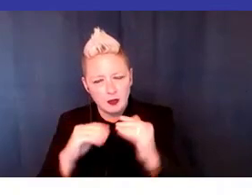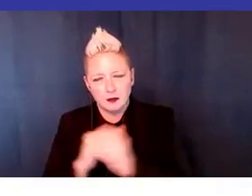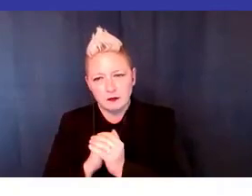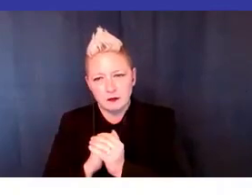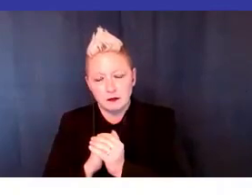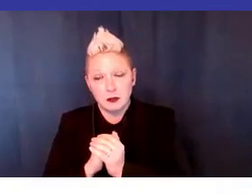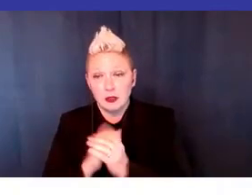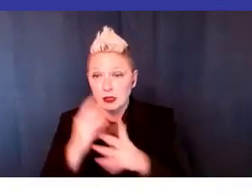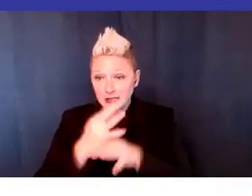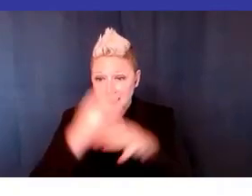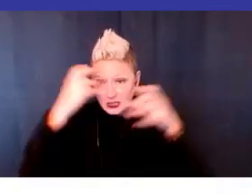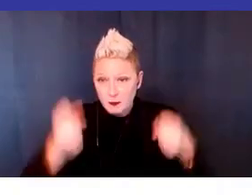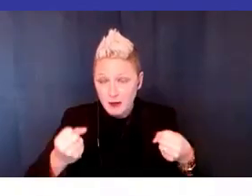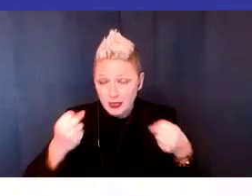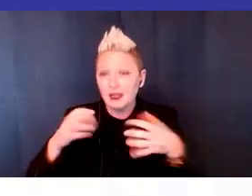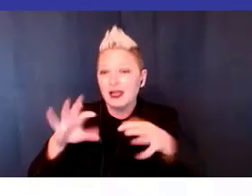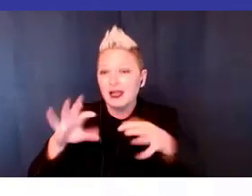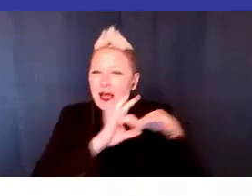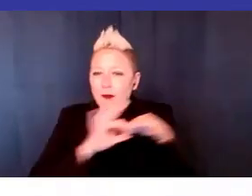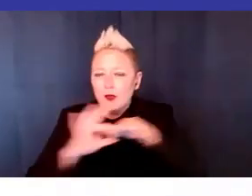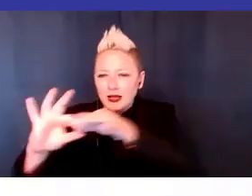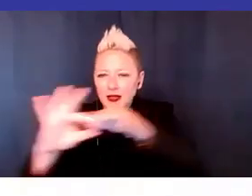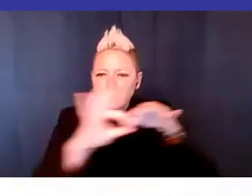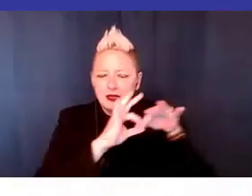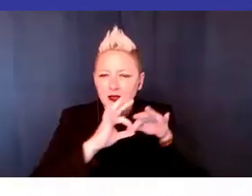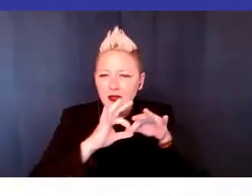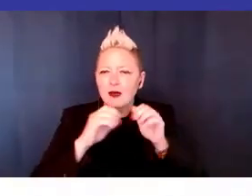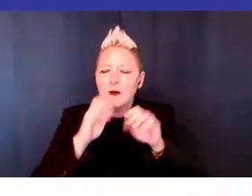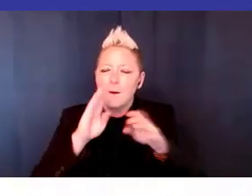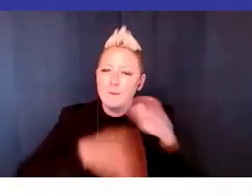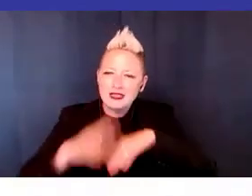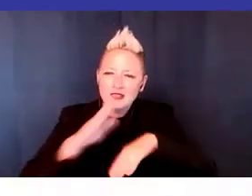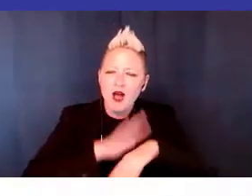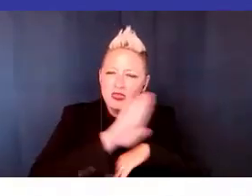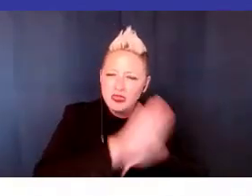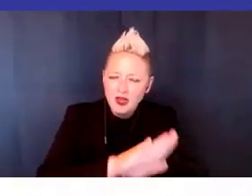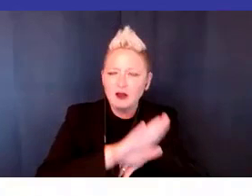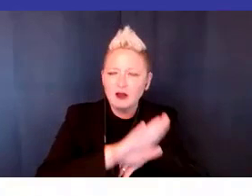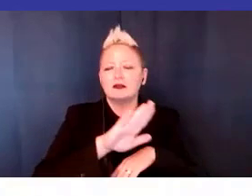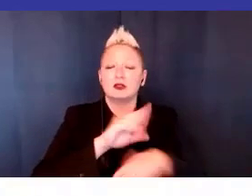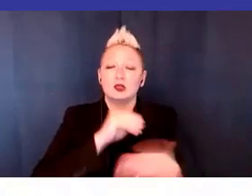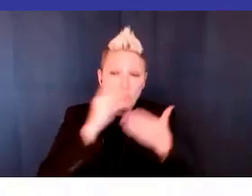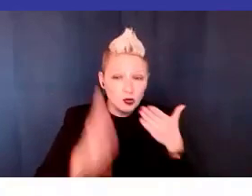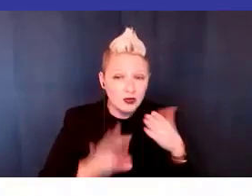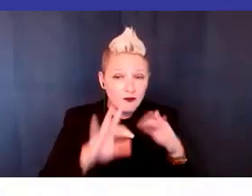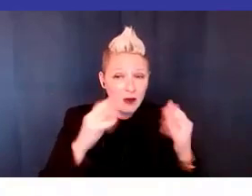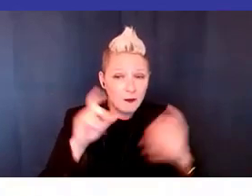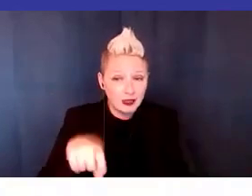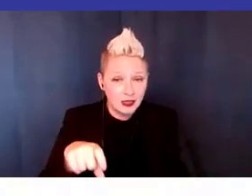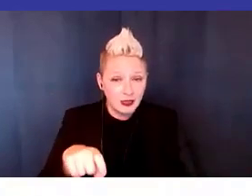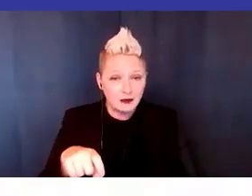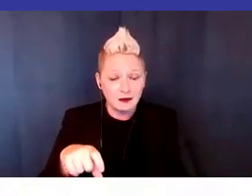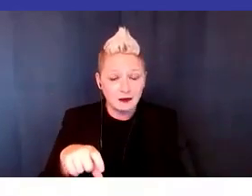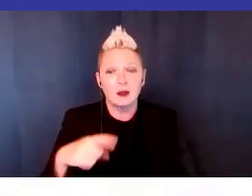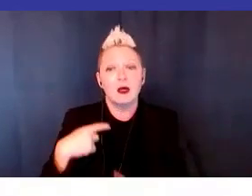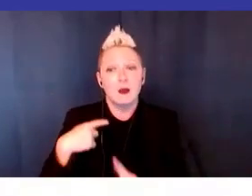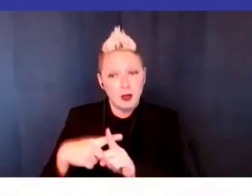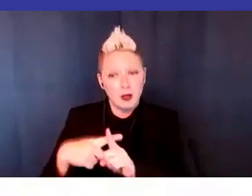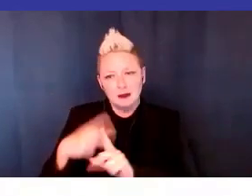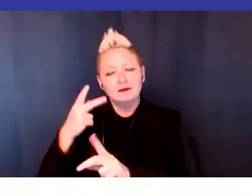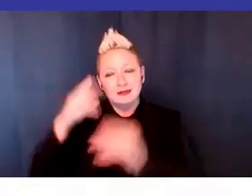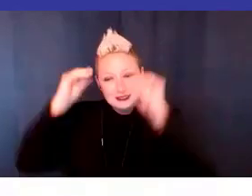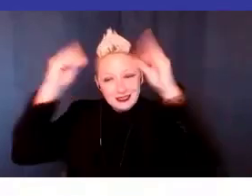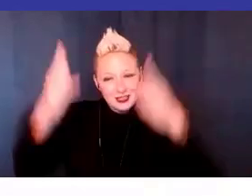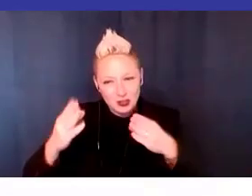decision-making based on individual student and family needs, and then finally, continue to take care of yourself. I'll hand it over